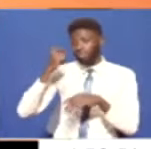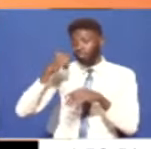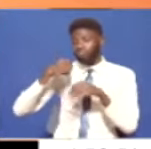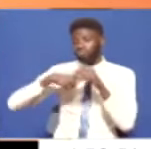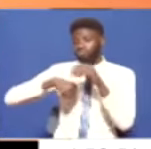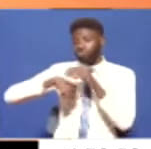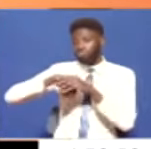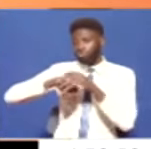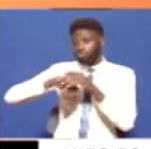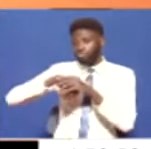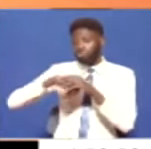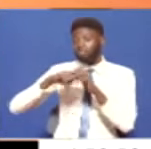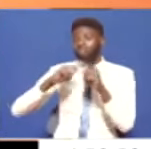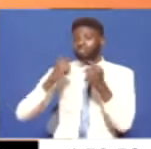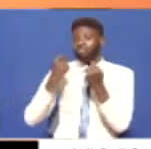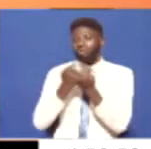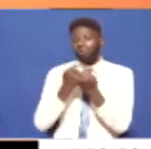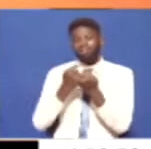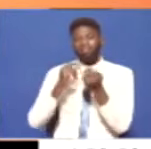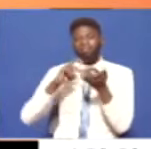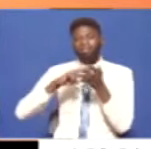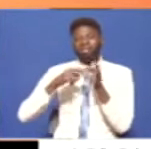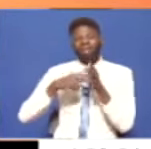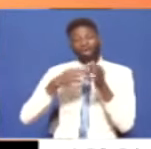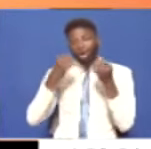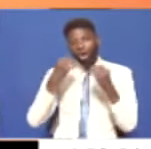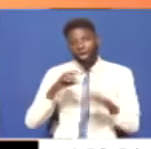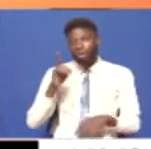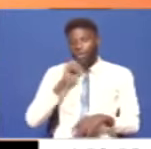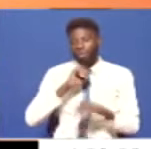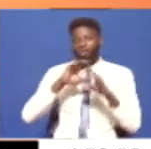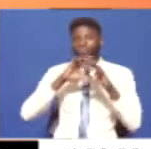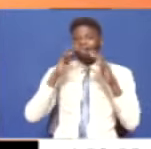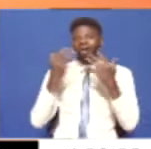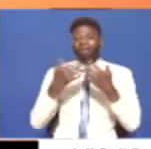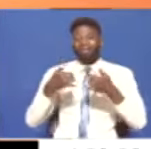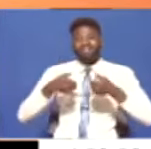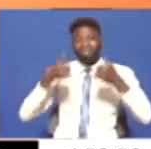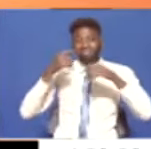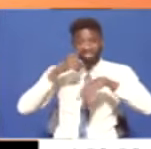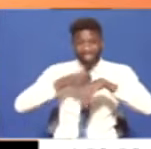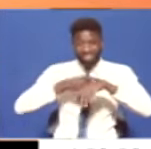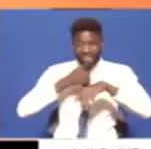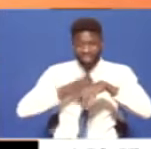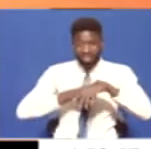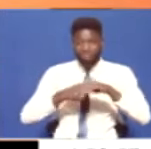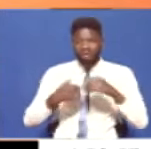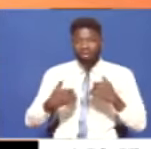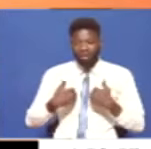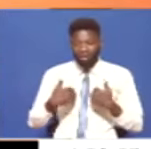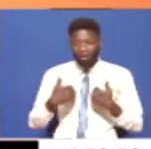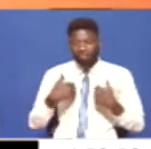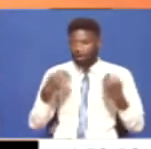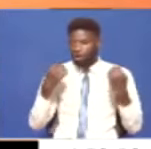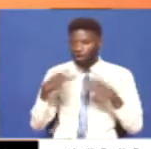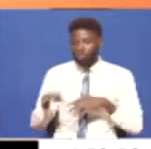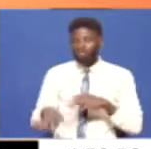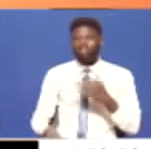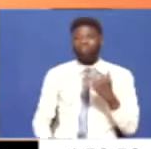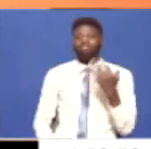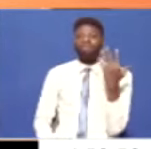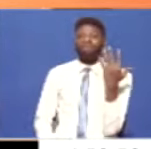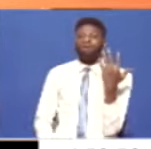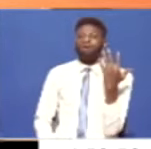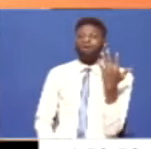Kenya's march to Qatar 2022 World Cup after an embarrassing 5-0 loss to Eagles of Mali in